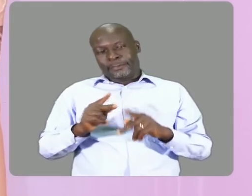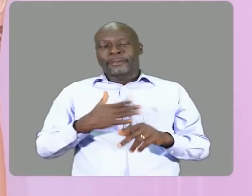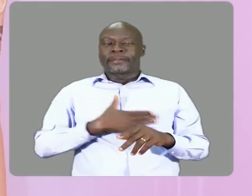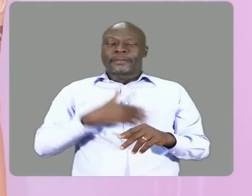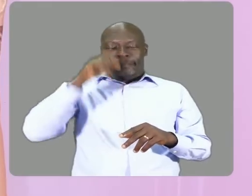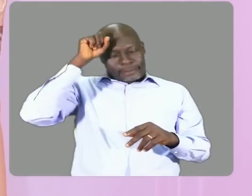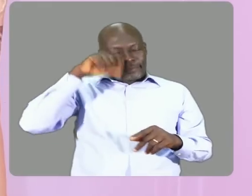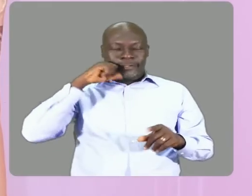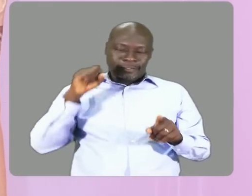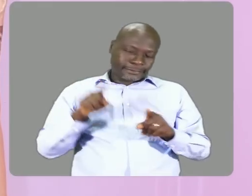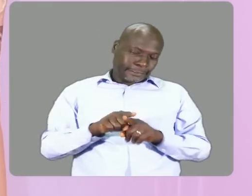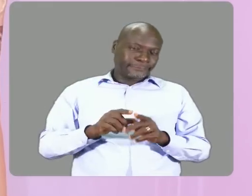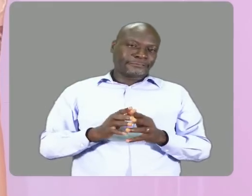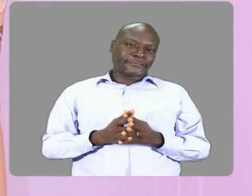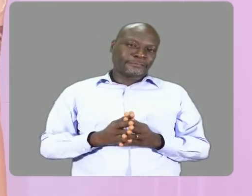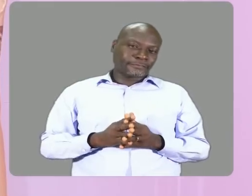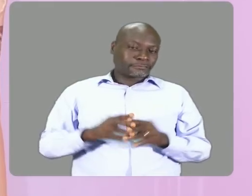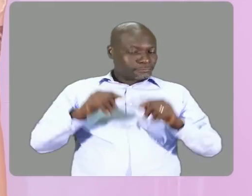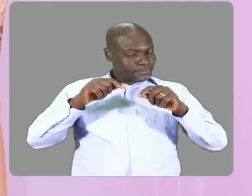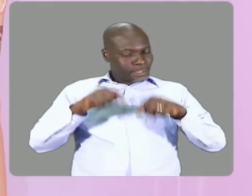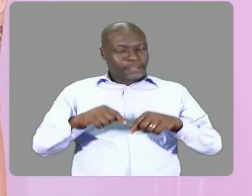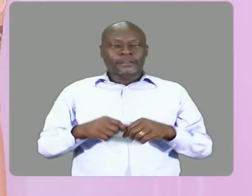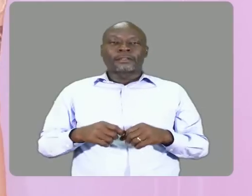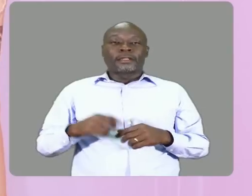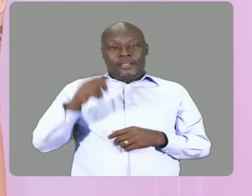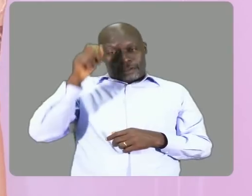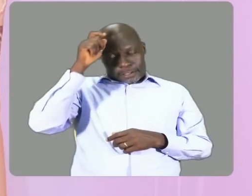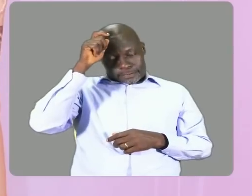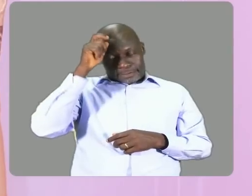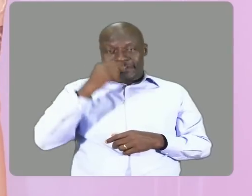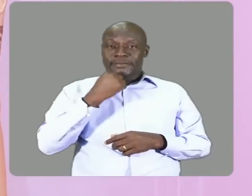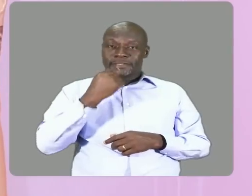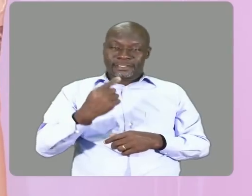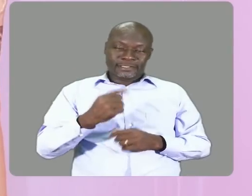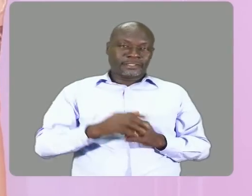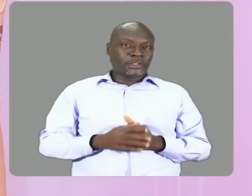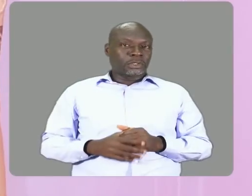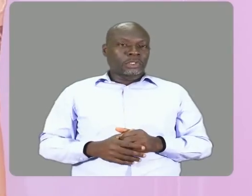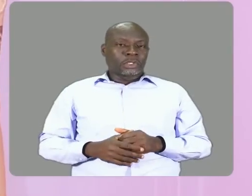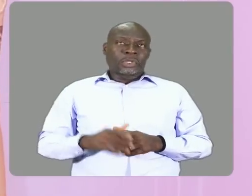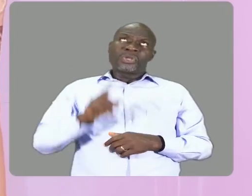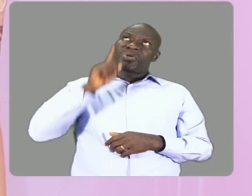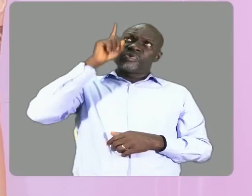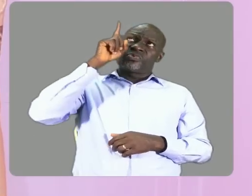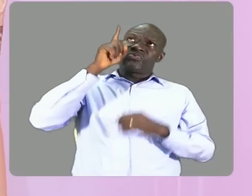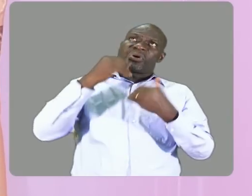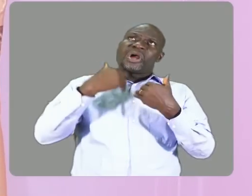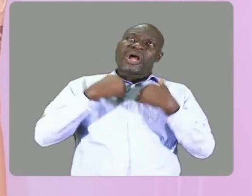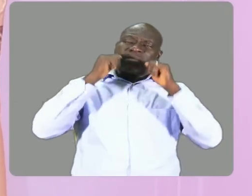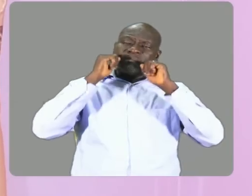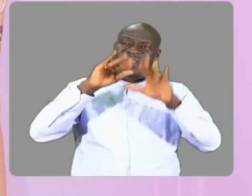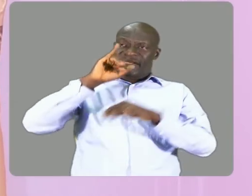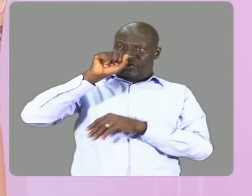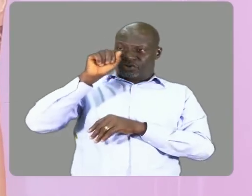popa e wuti amen afei obonsam se o nyankopon you have blessed the work of his